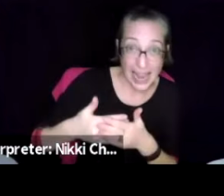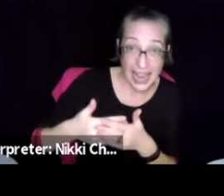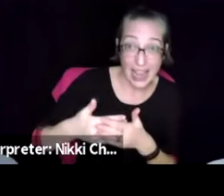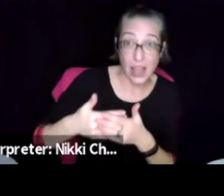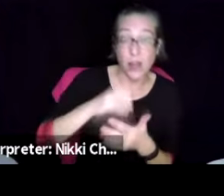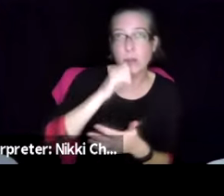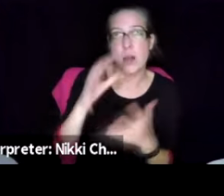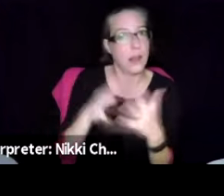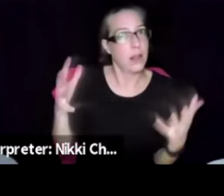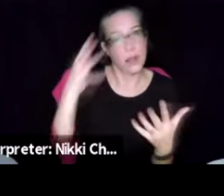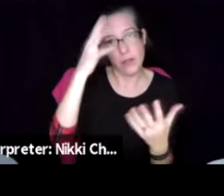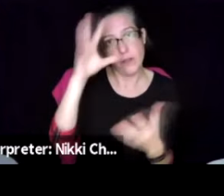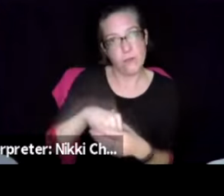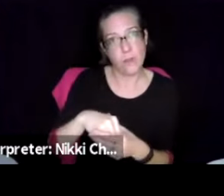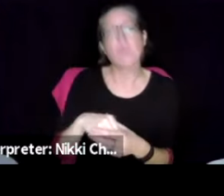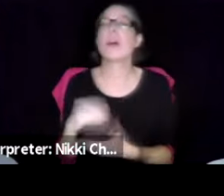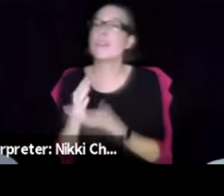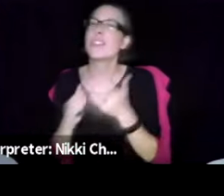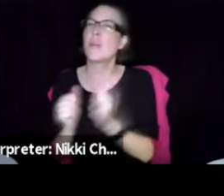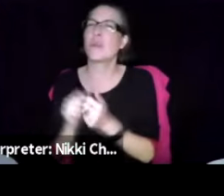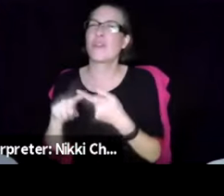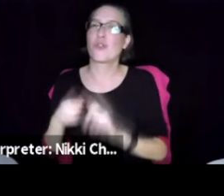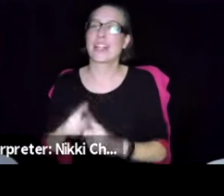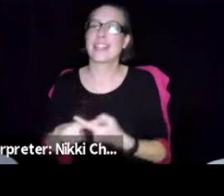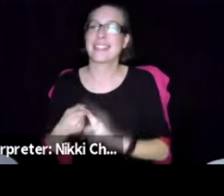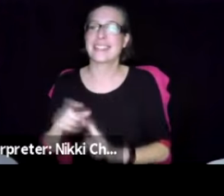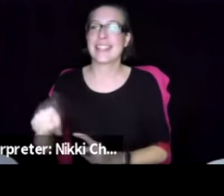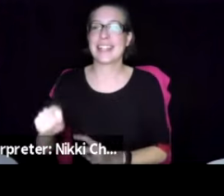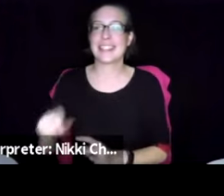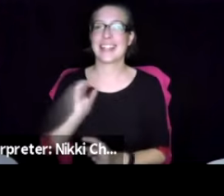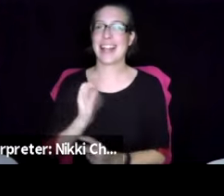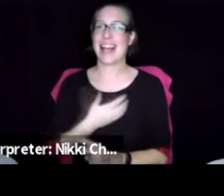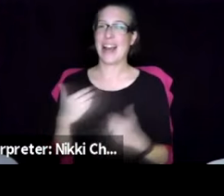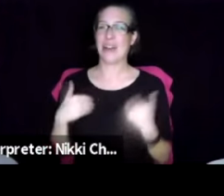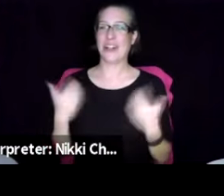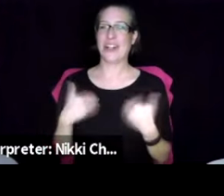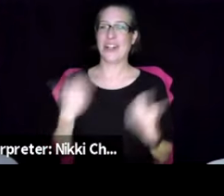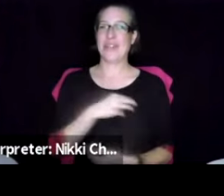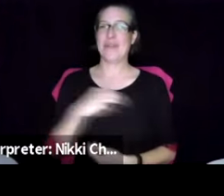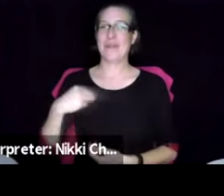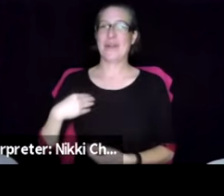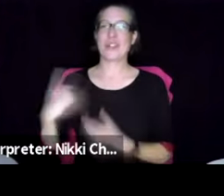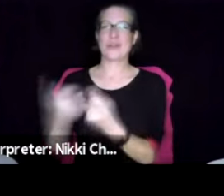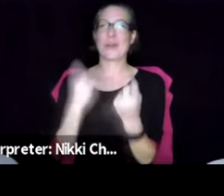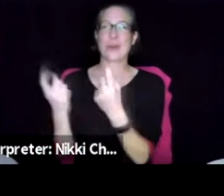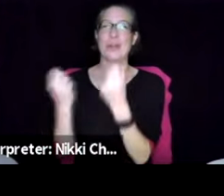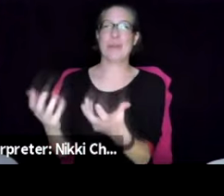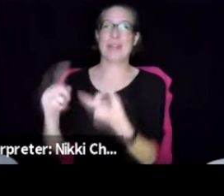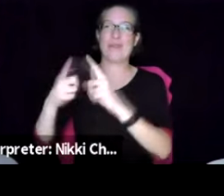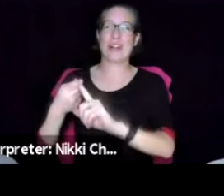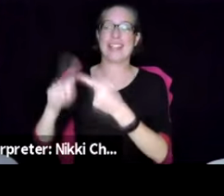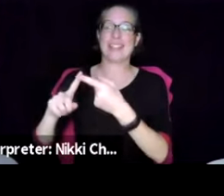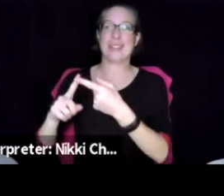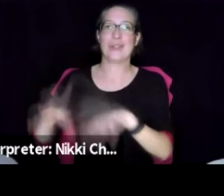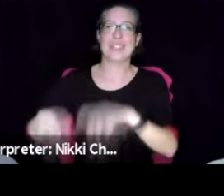we have had involvement of friends in the sense that I think a lot of our youth members recruited their friends to take our survey. But we